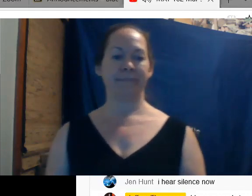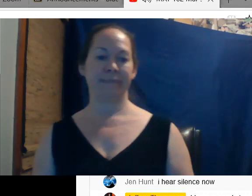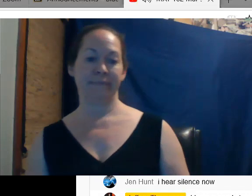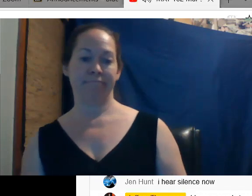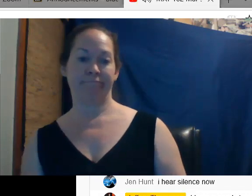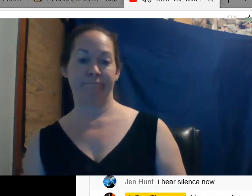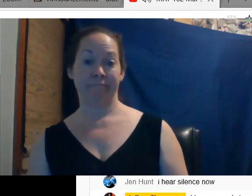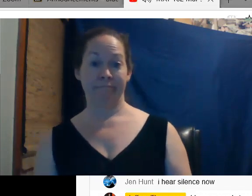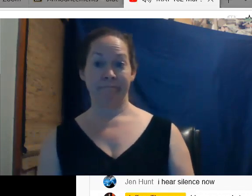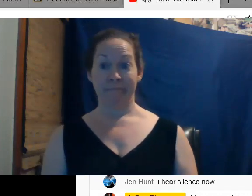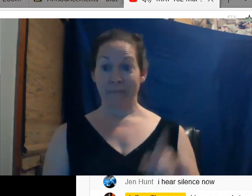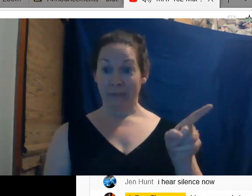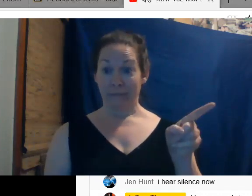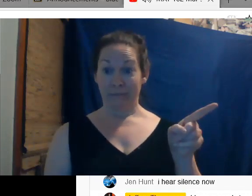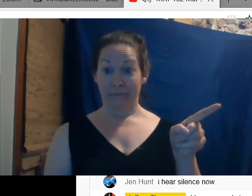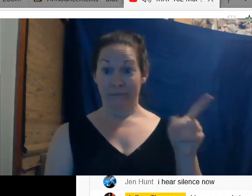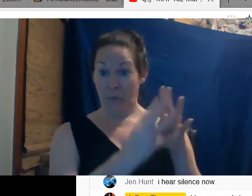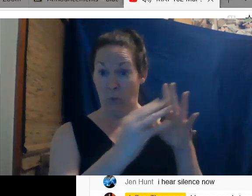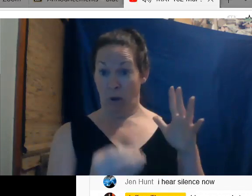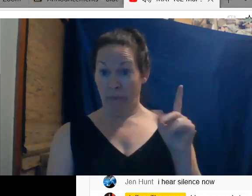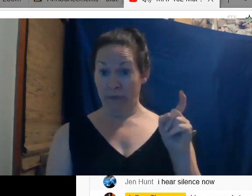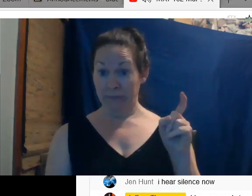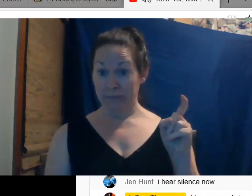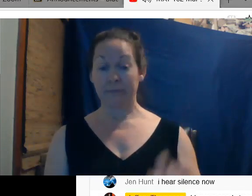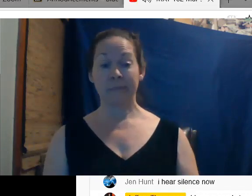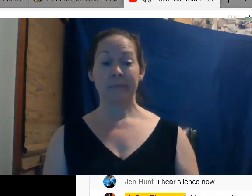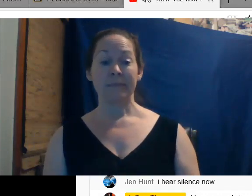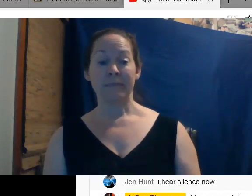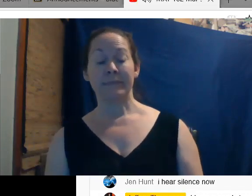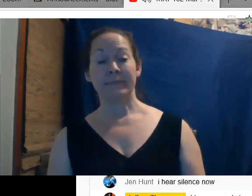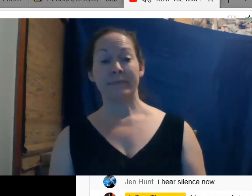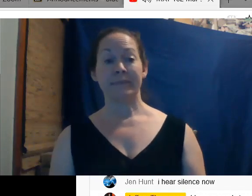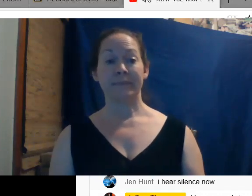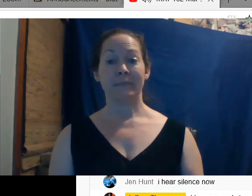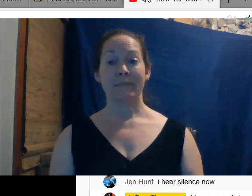Make sure you have these referenced somewhere. I'm going to keep talking about these.